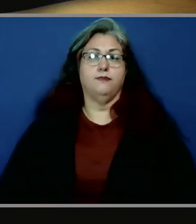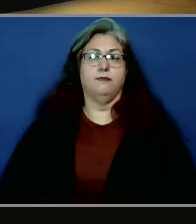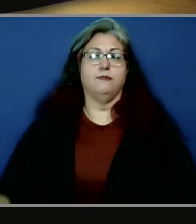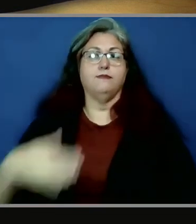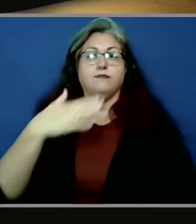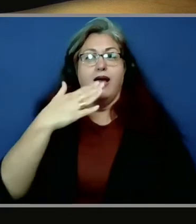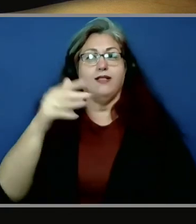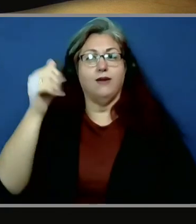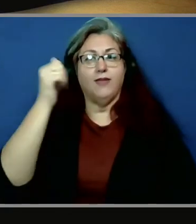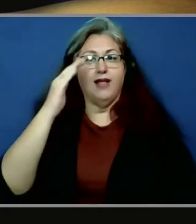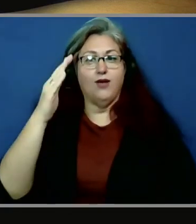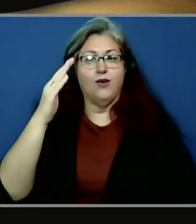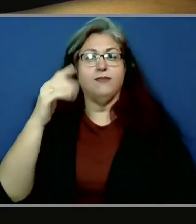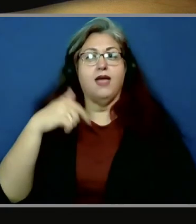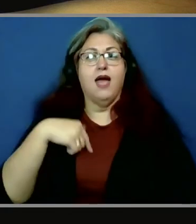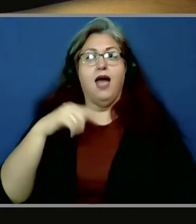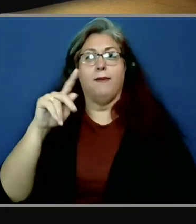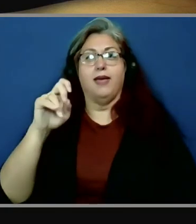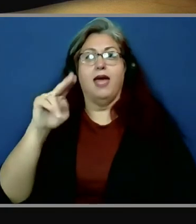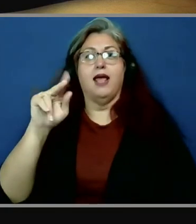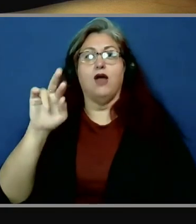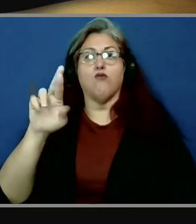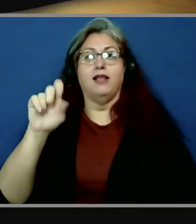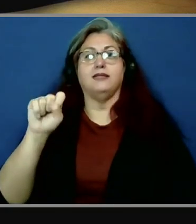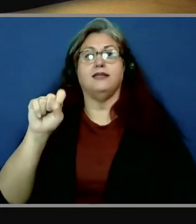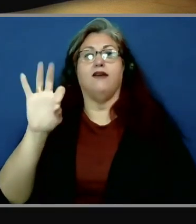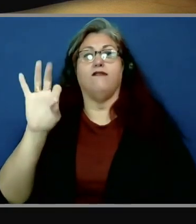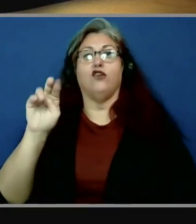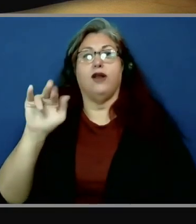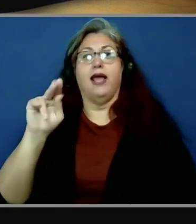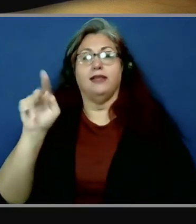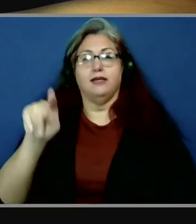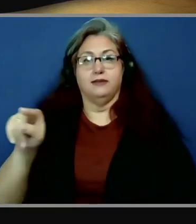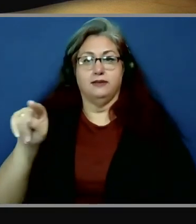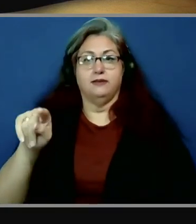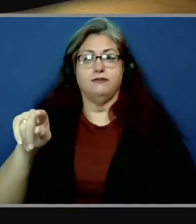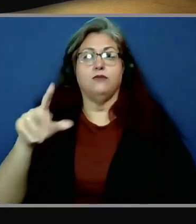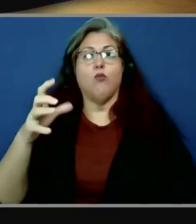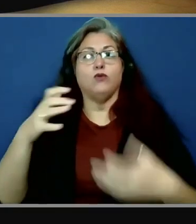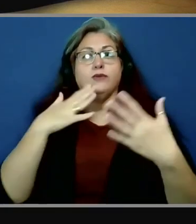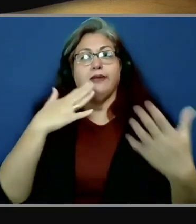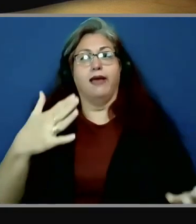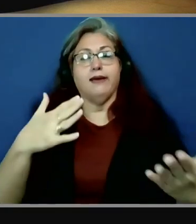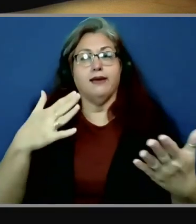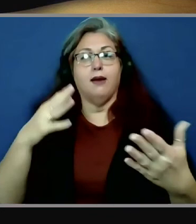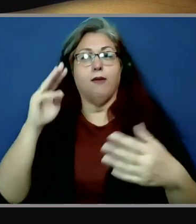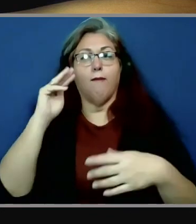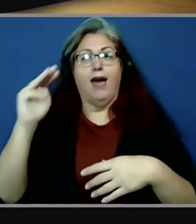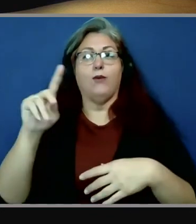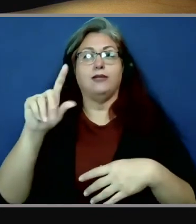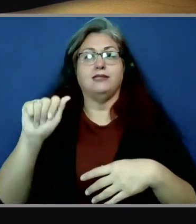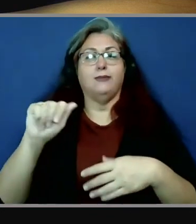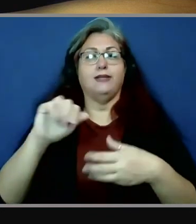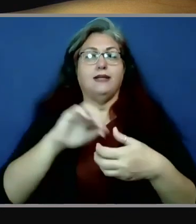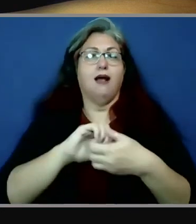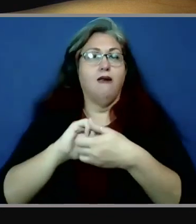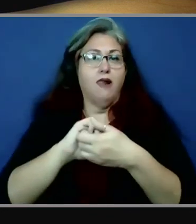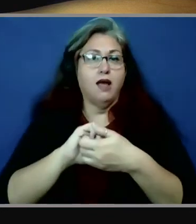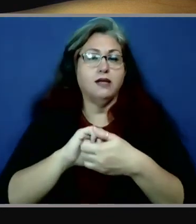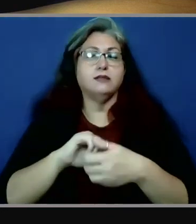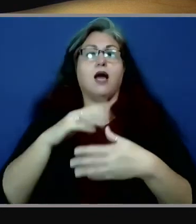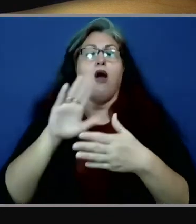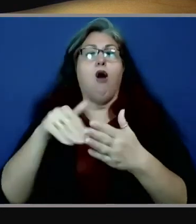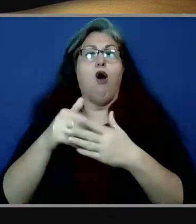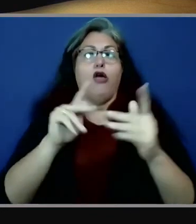Mahalo Alohilani. This is Kiani Rollins Fernandez. I want to thank the Maui Disabilities Alliance and